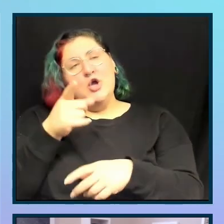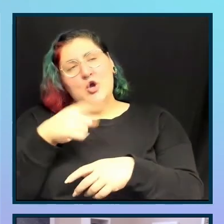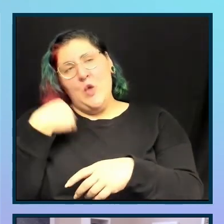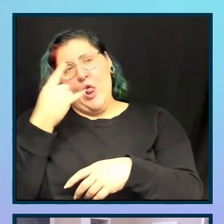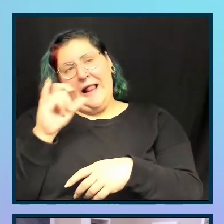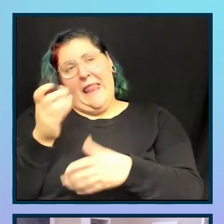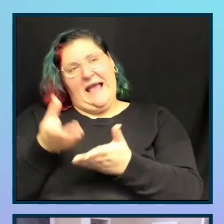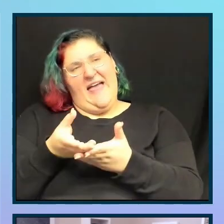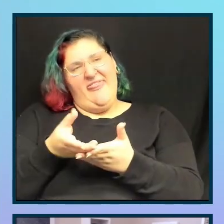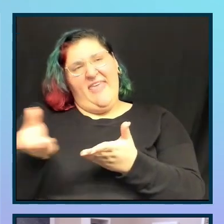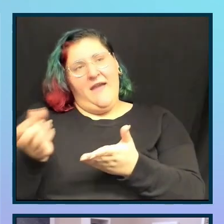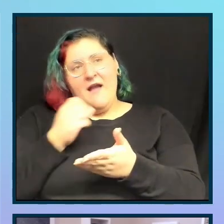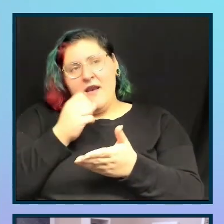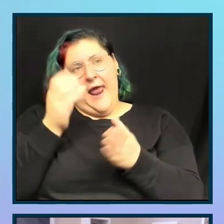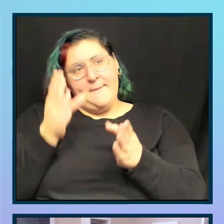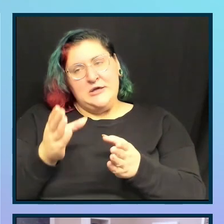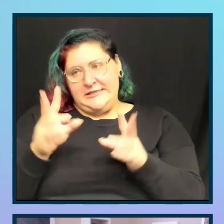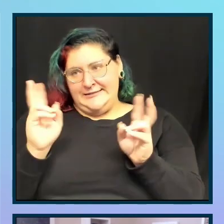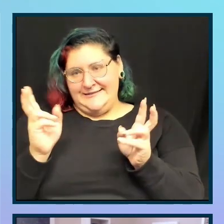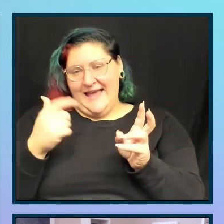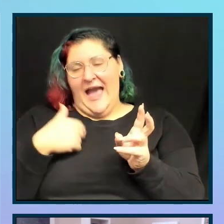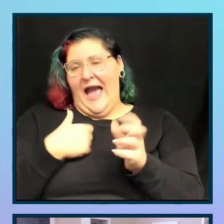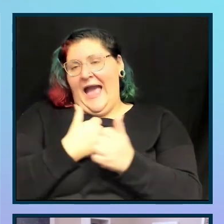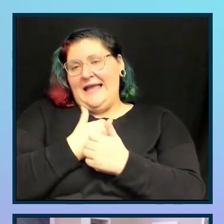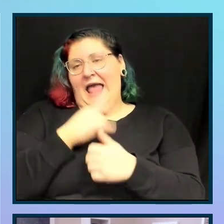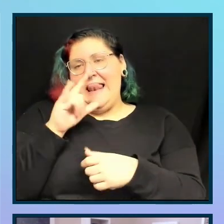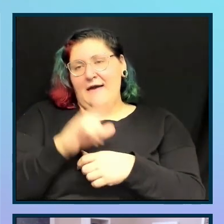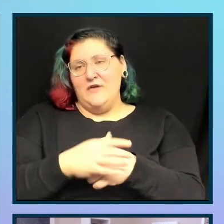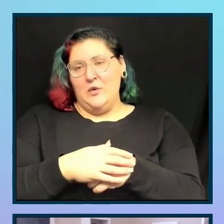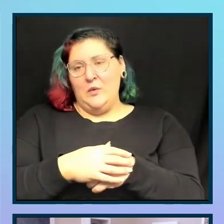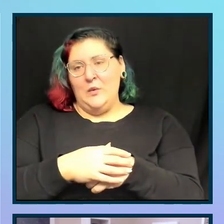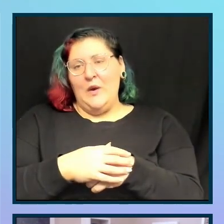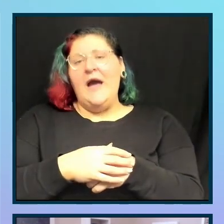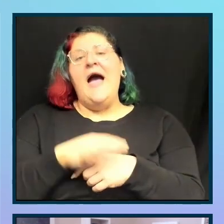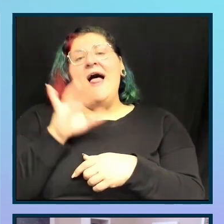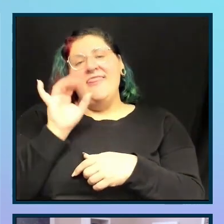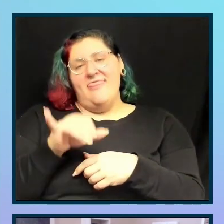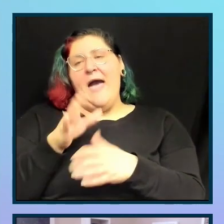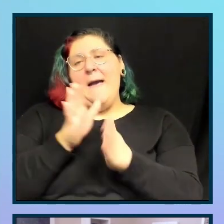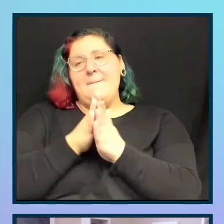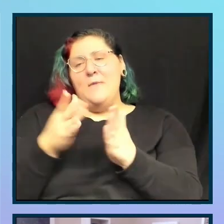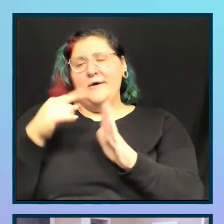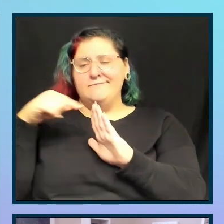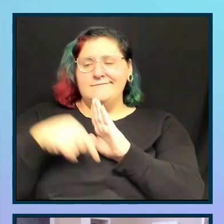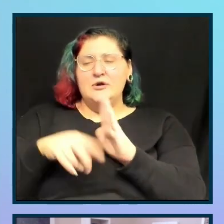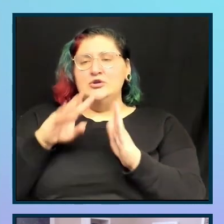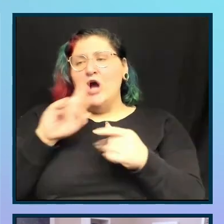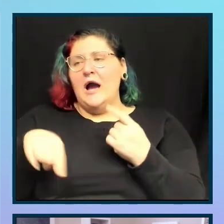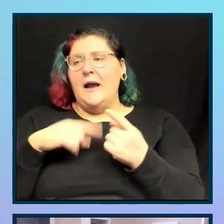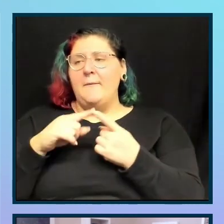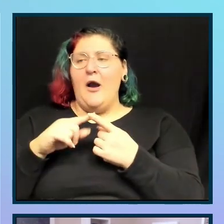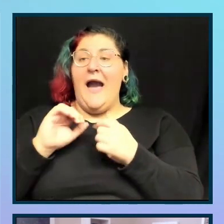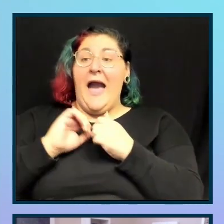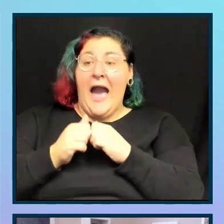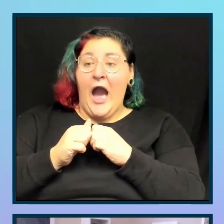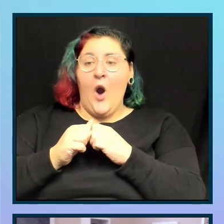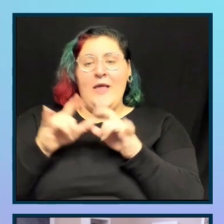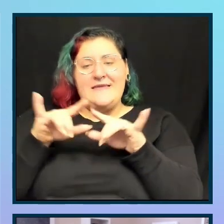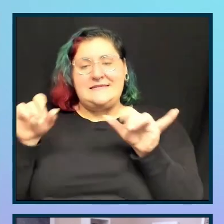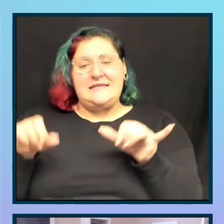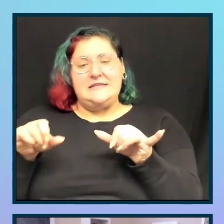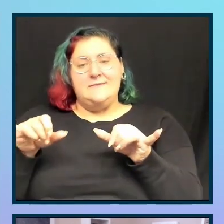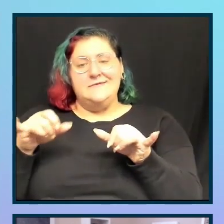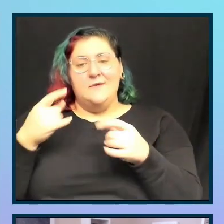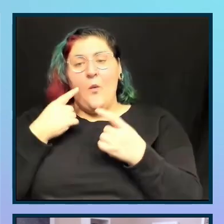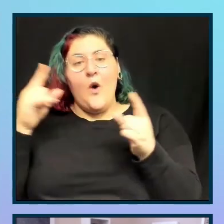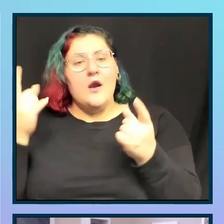that really goes into how AI systems actually work, the assumptions that they make, and how those assumptions can lead us to